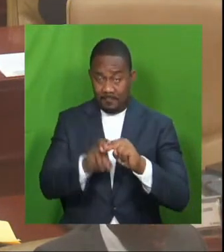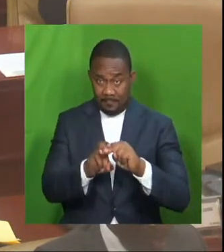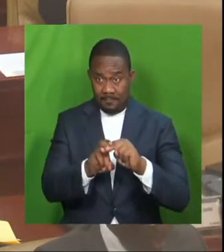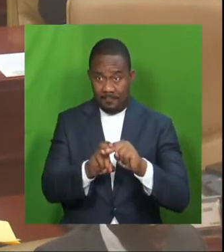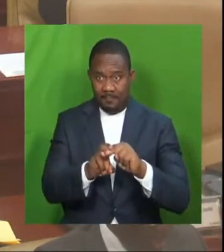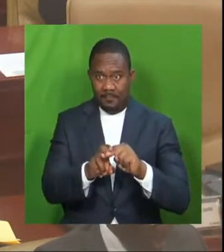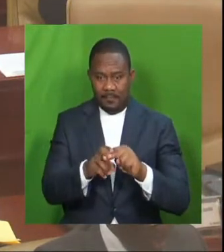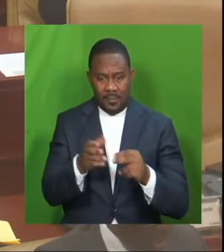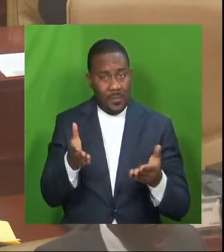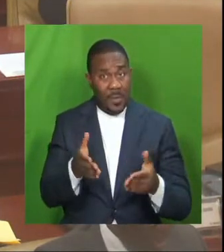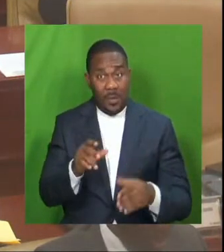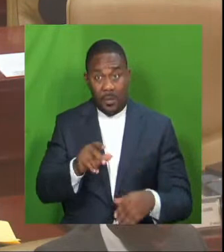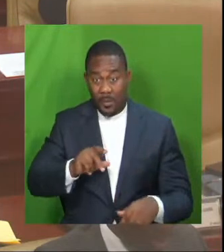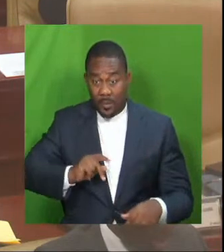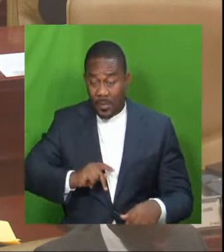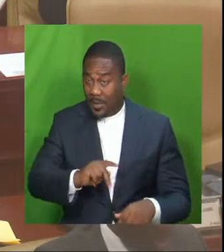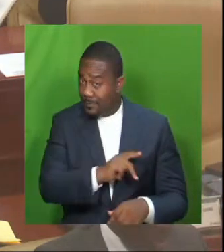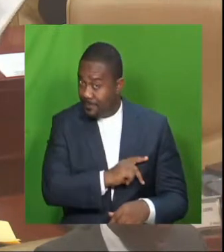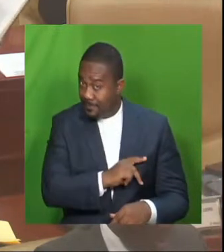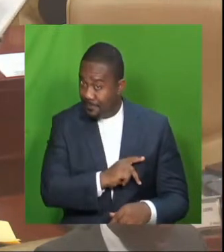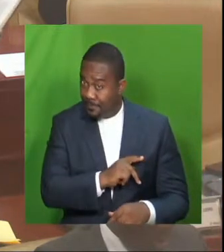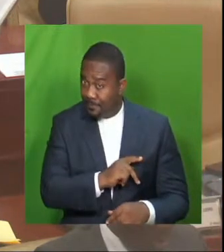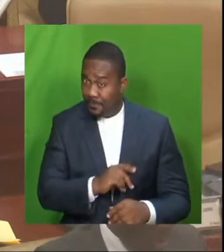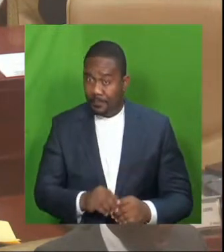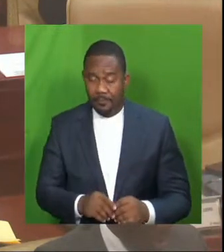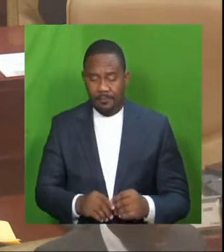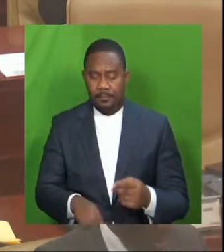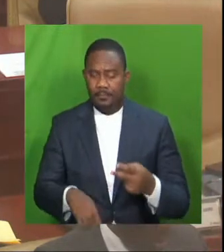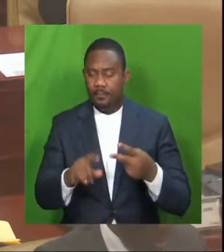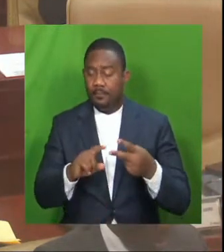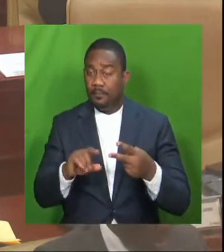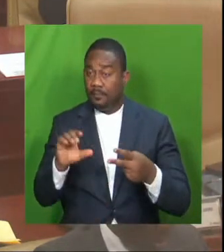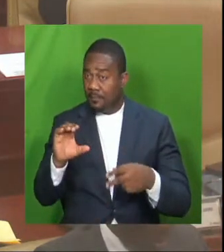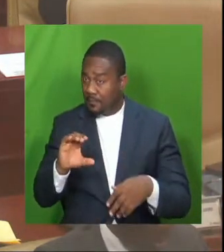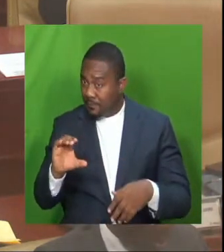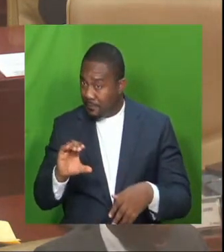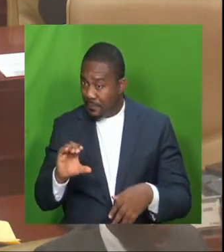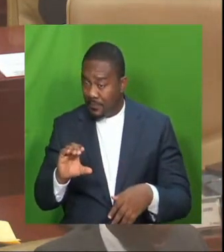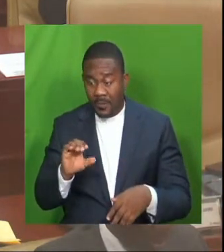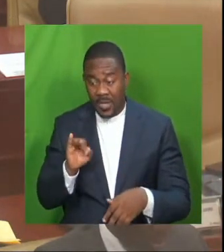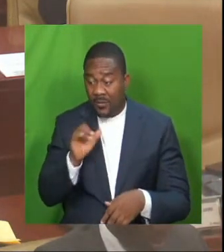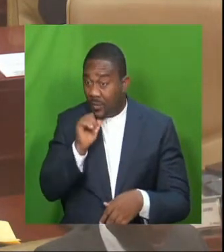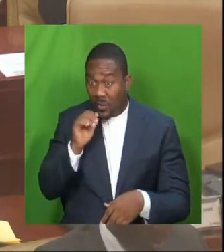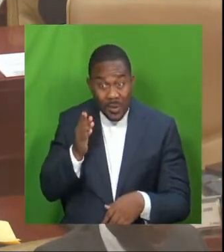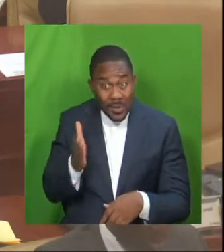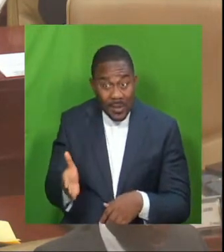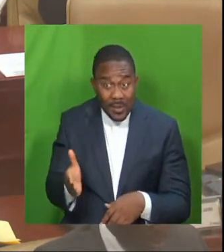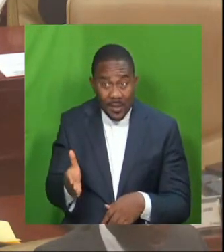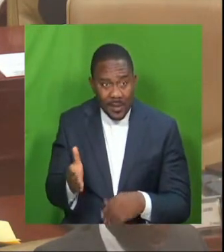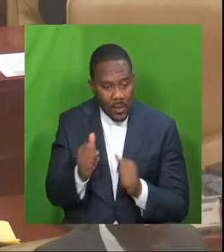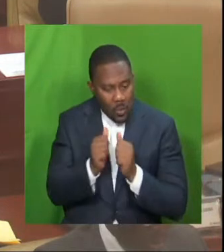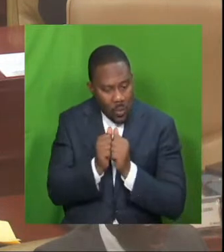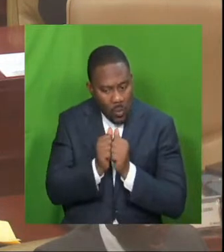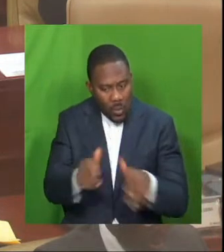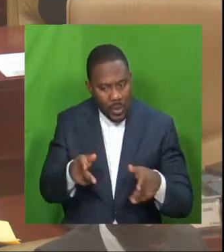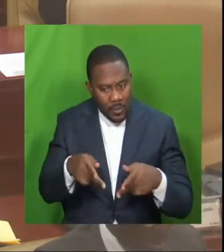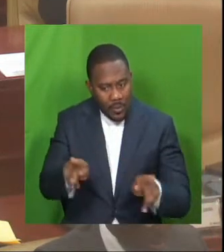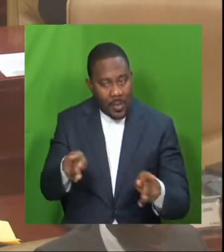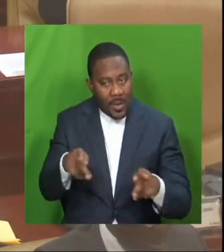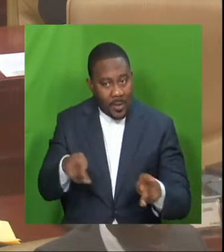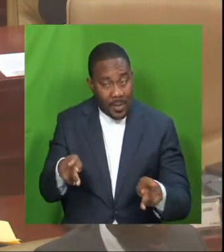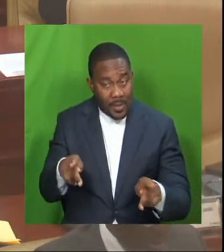in Parliament. C, if he is absent without permission in writing of the